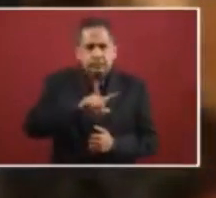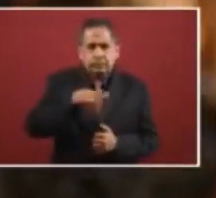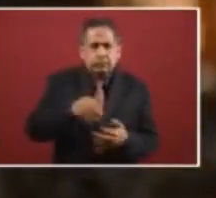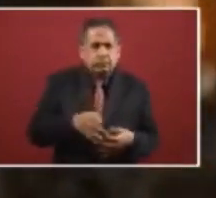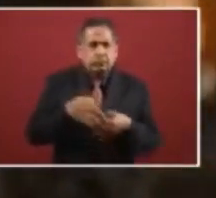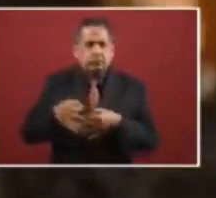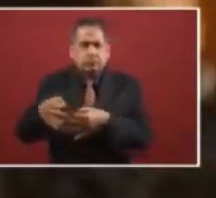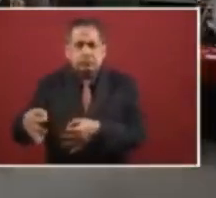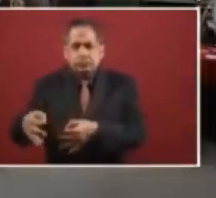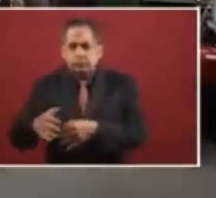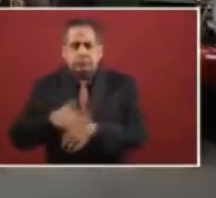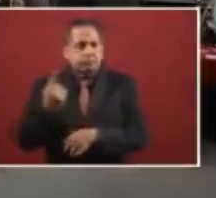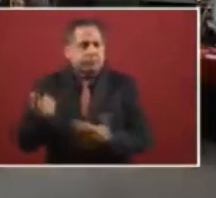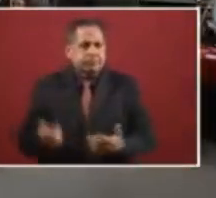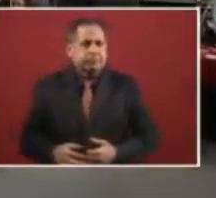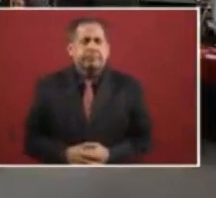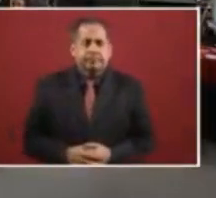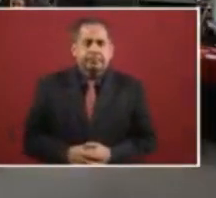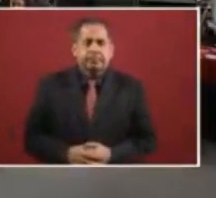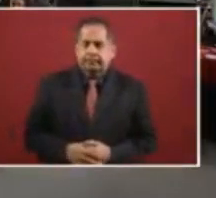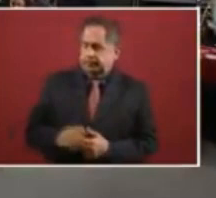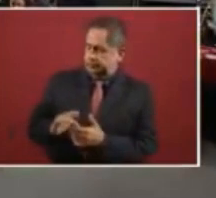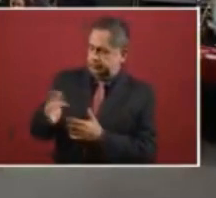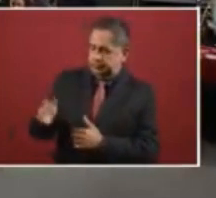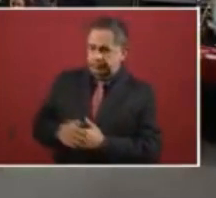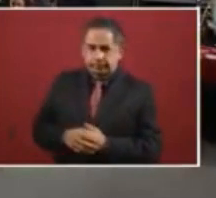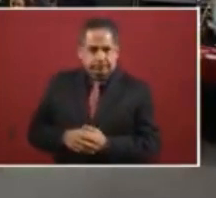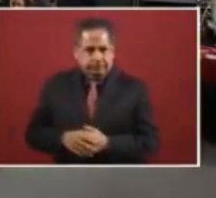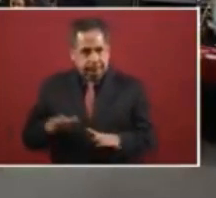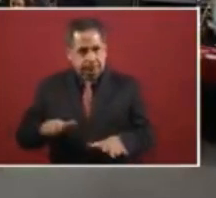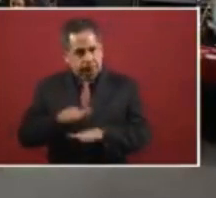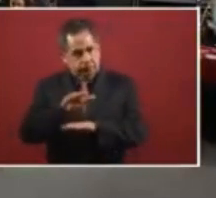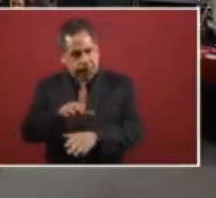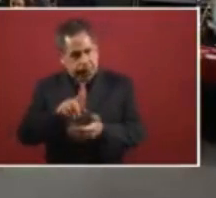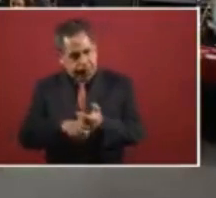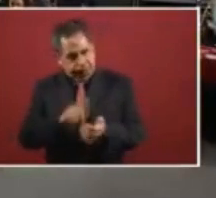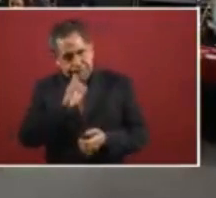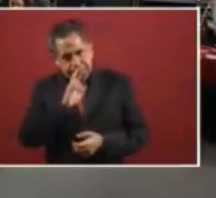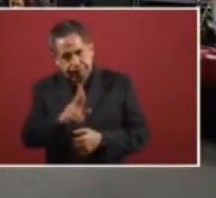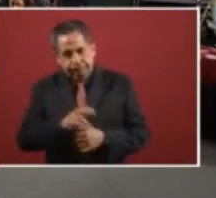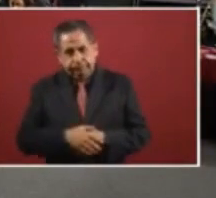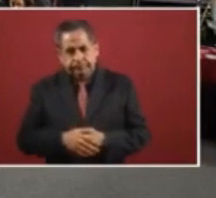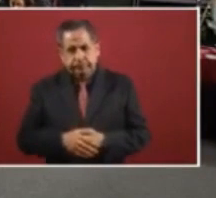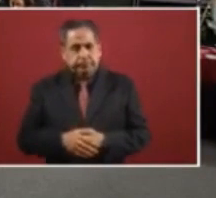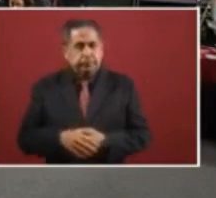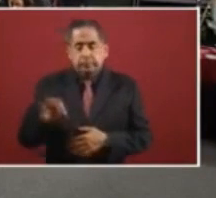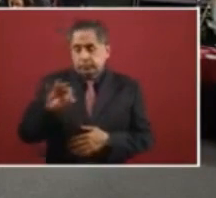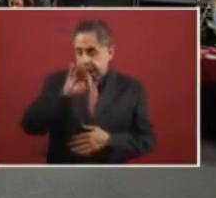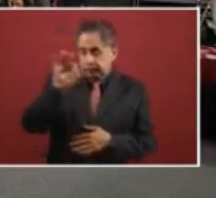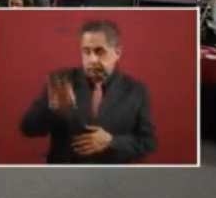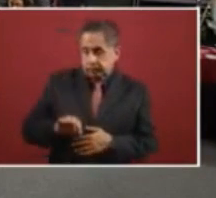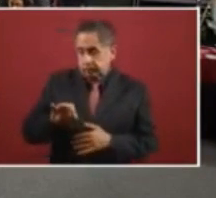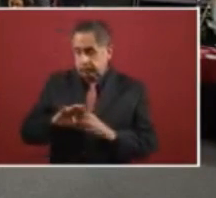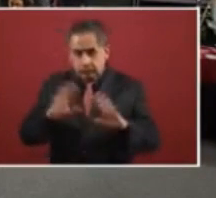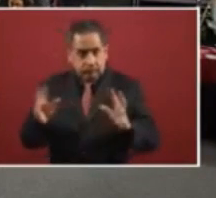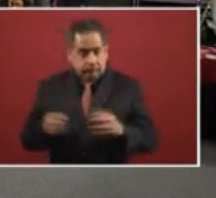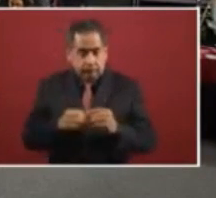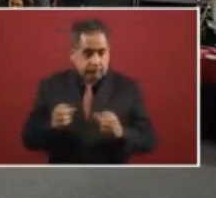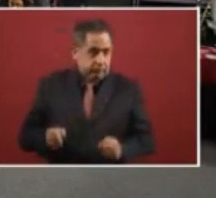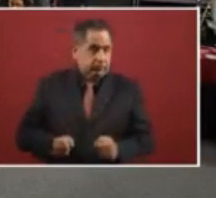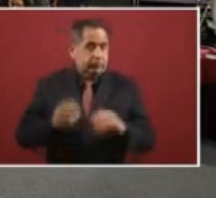are behind again? So regarding how much it